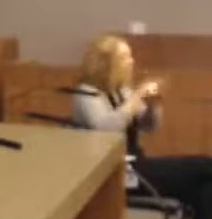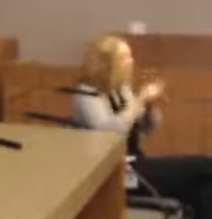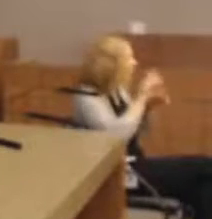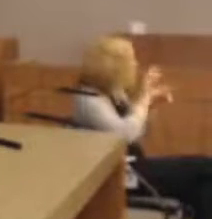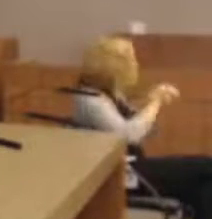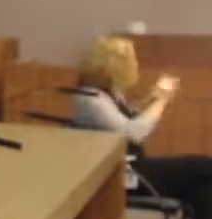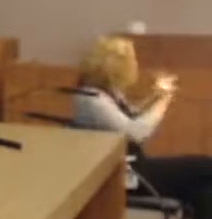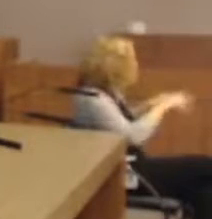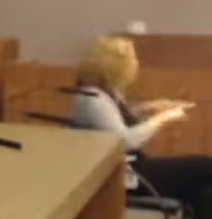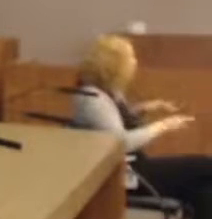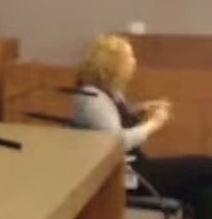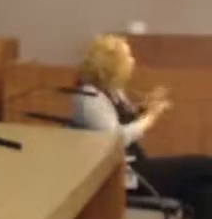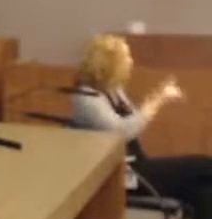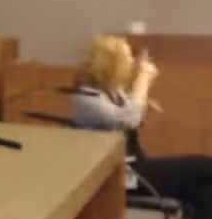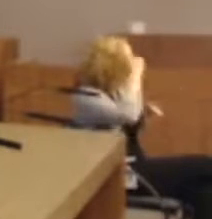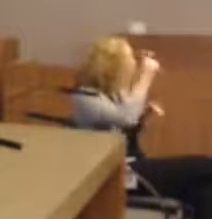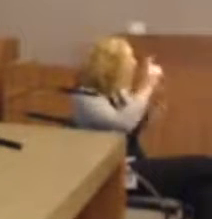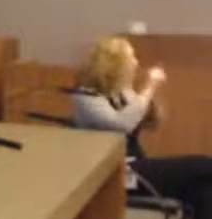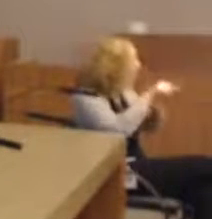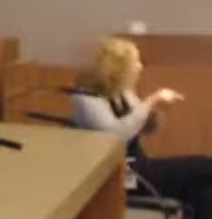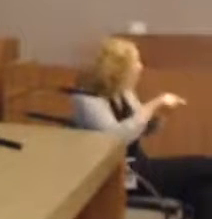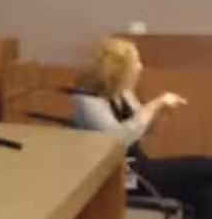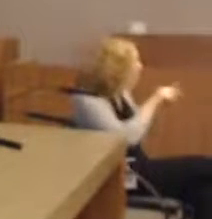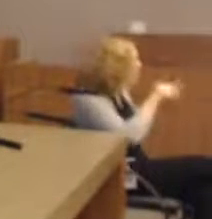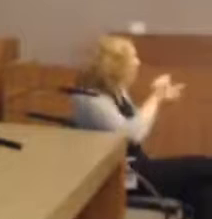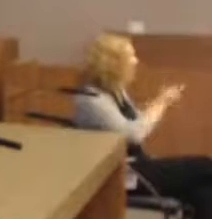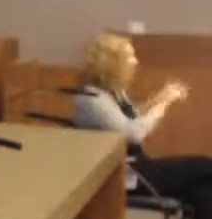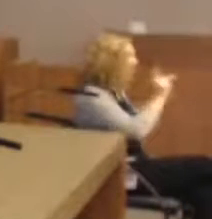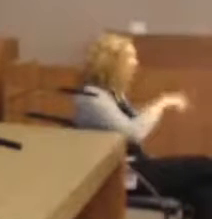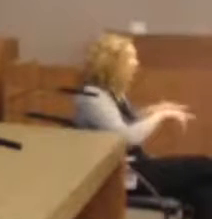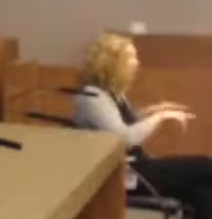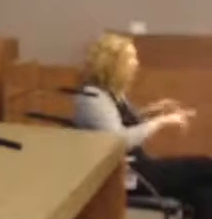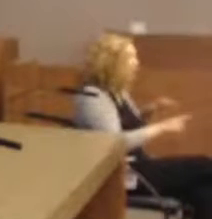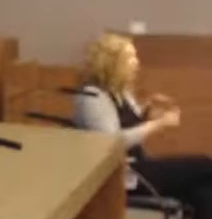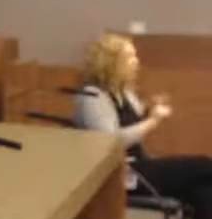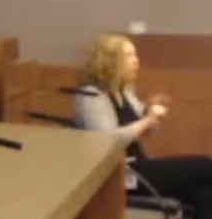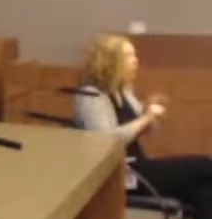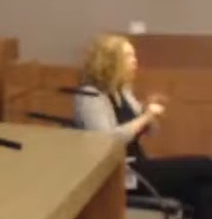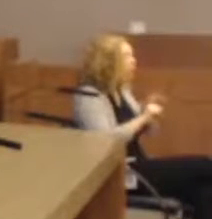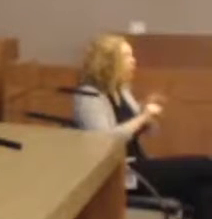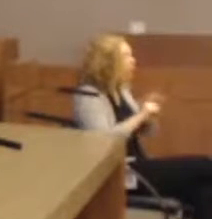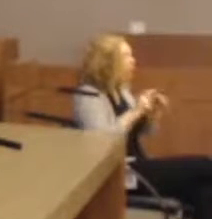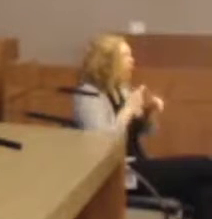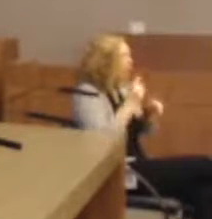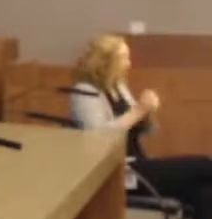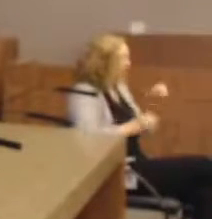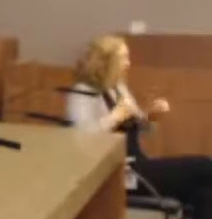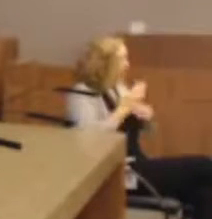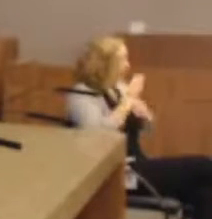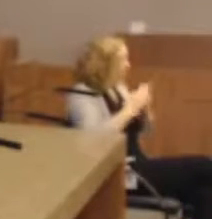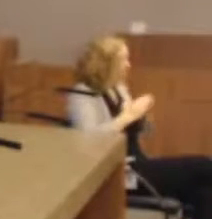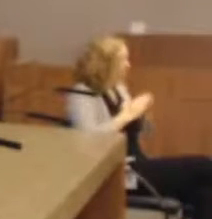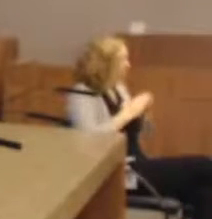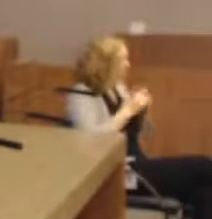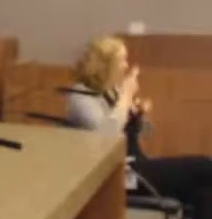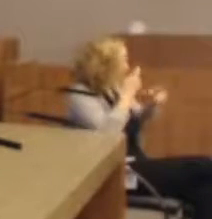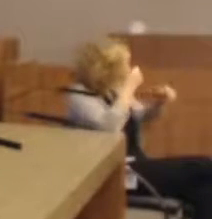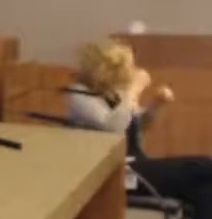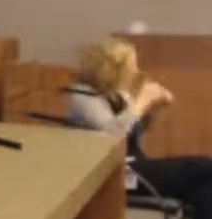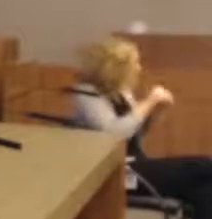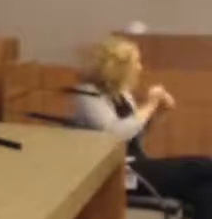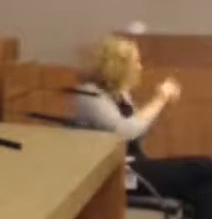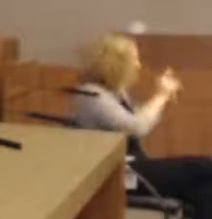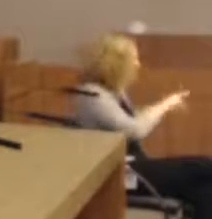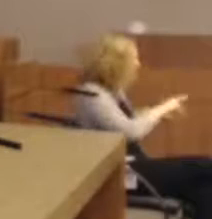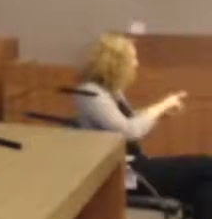shows up in your dream? Well, that person is showing up in this emotional part. It's showing up because you remember them, because you're thinking about